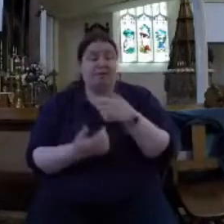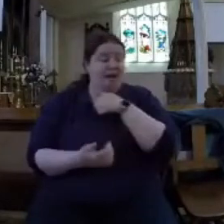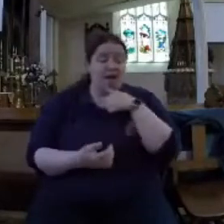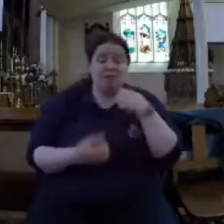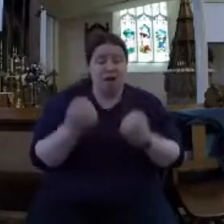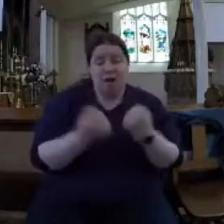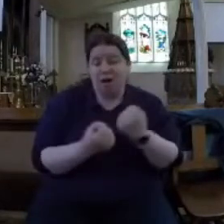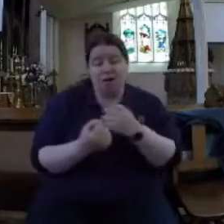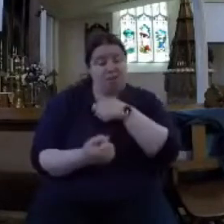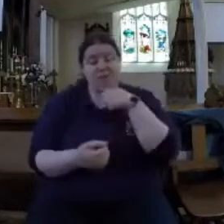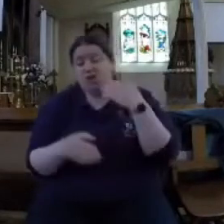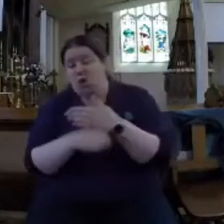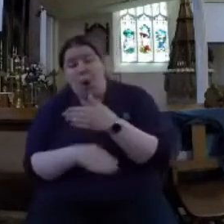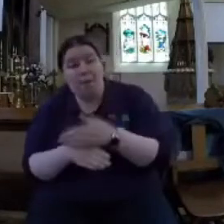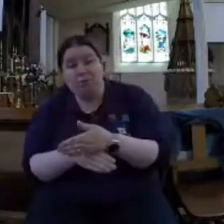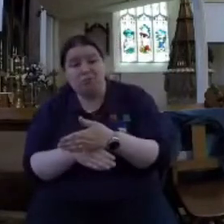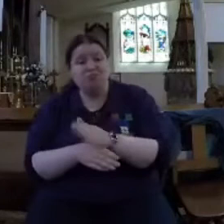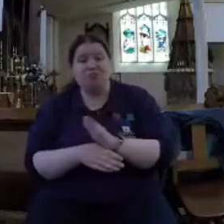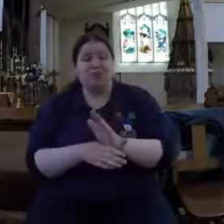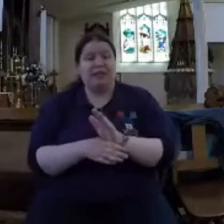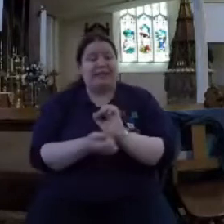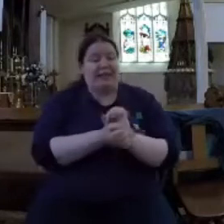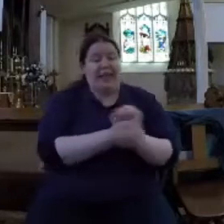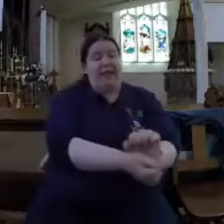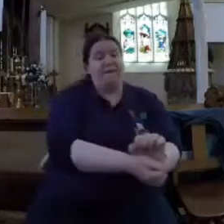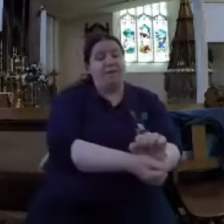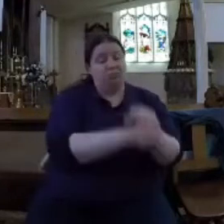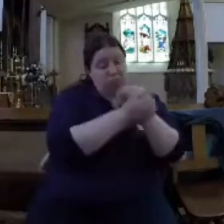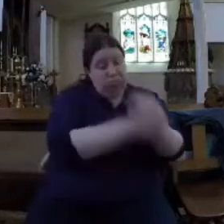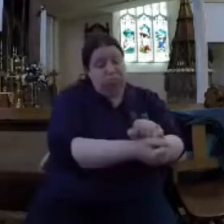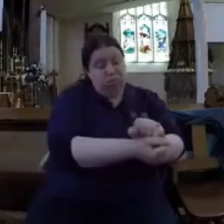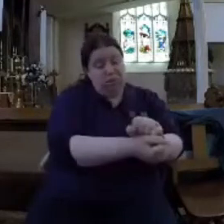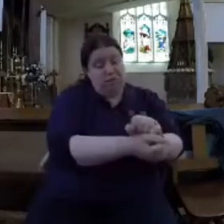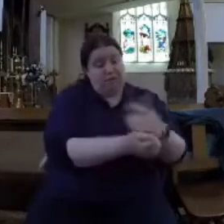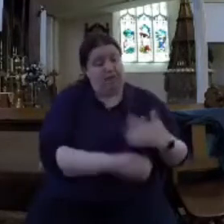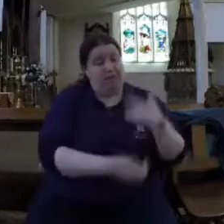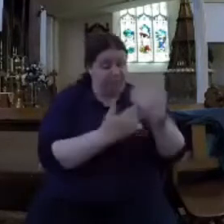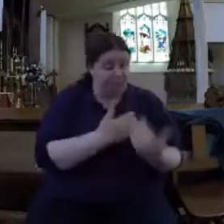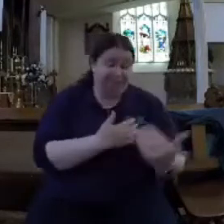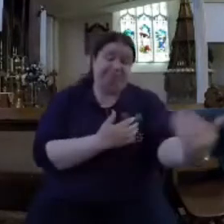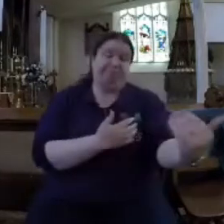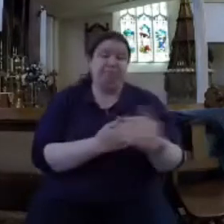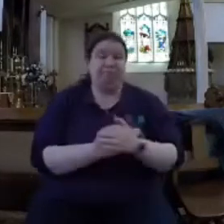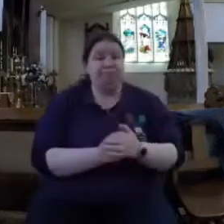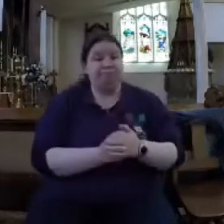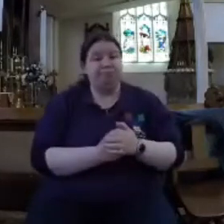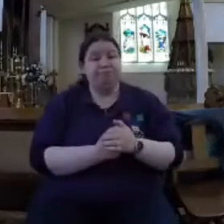have a nice job, doesn't have lots of money. He's a slave and a prisoner for most of his life.